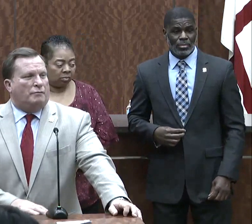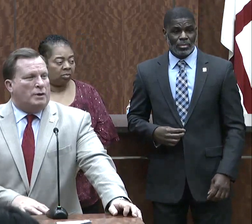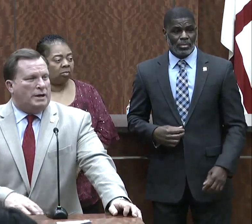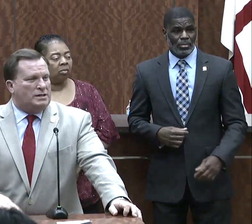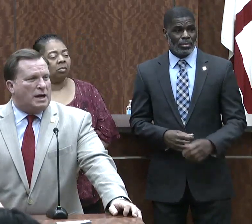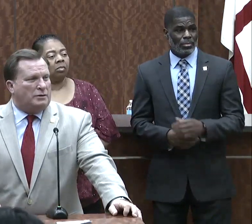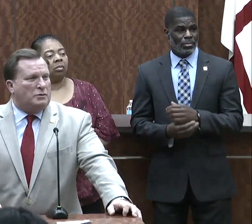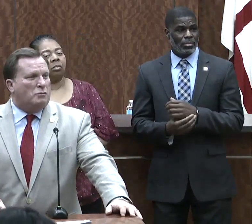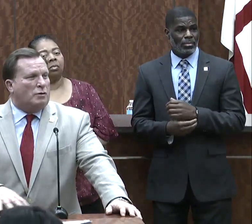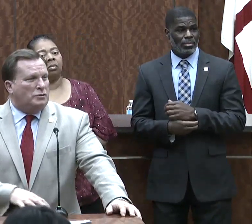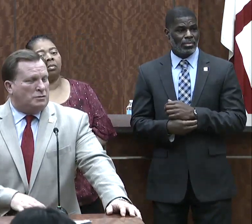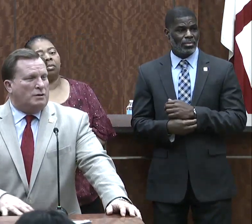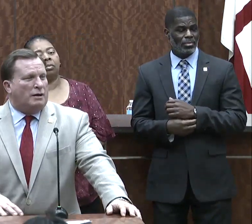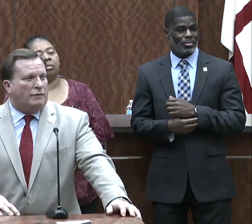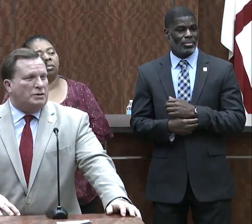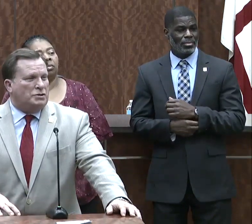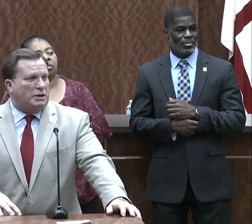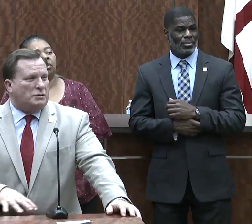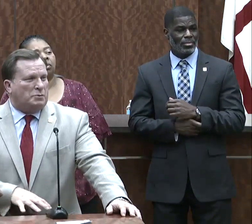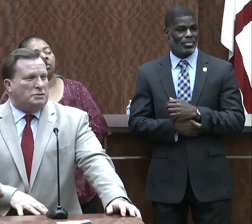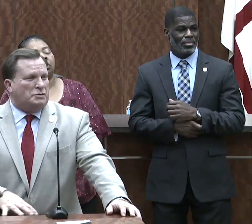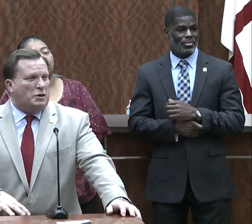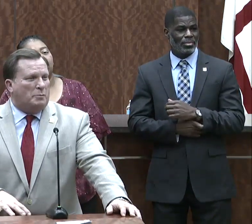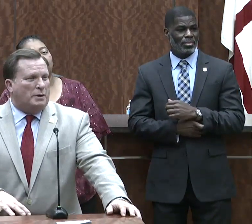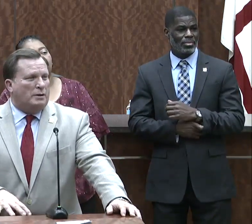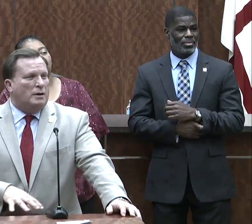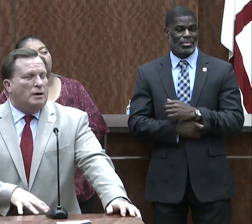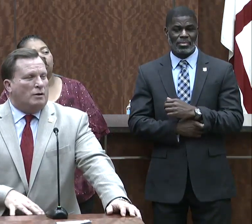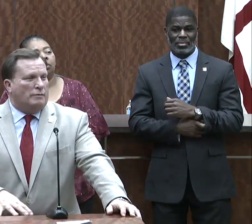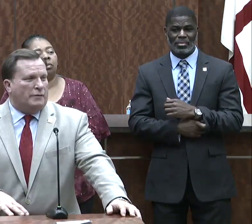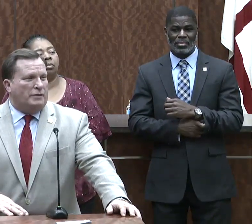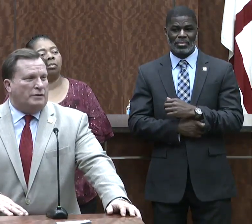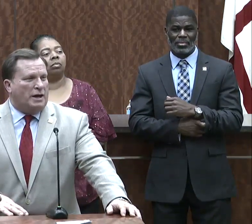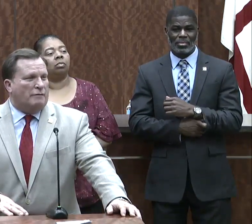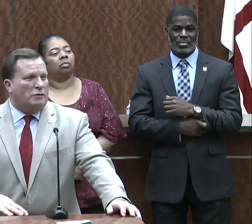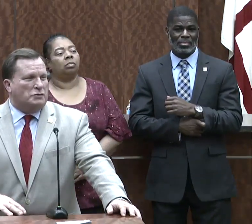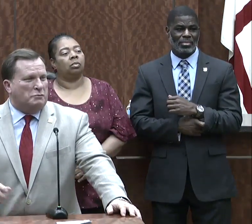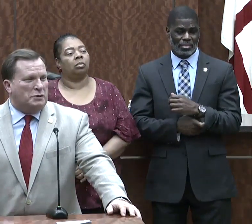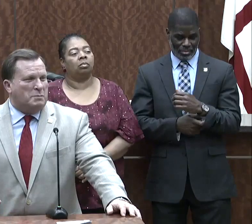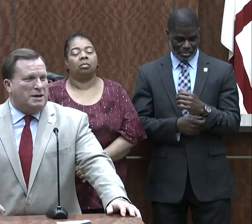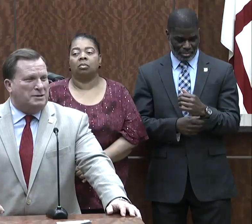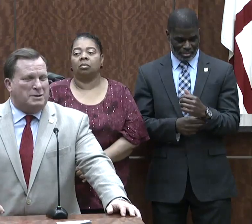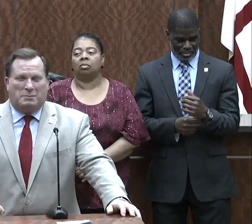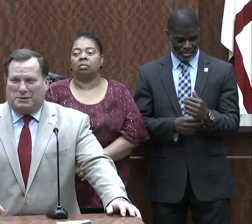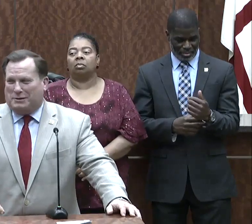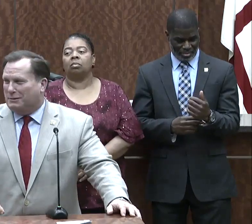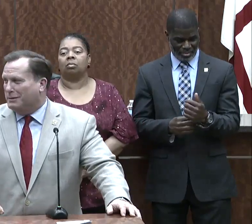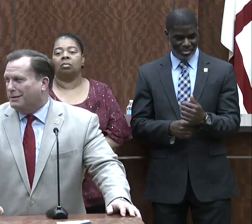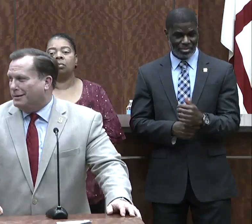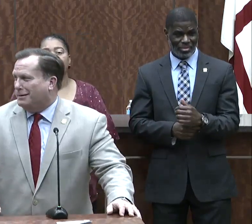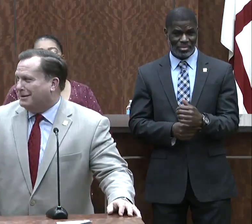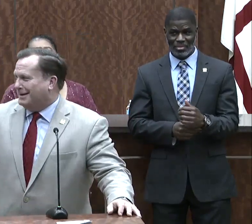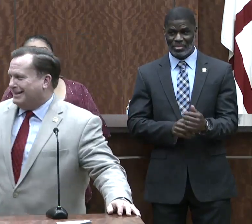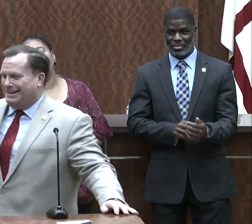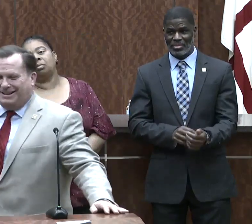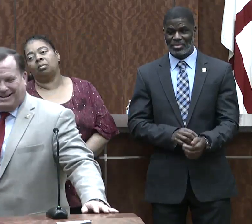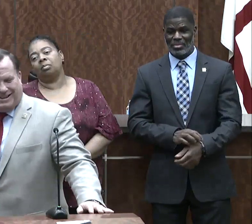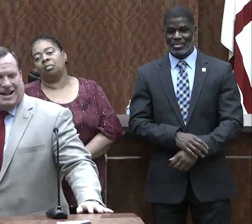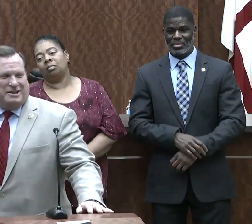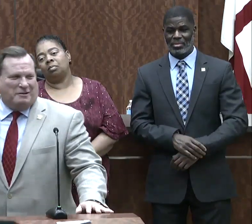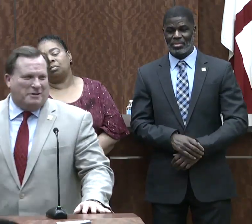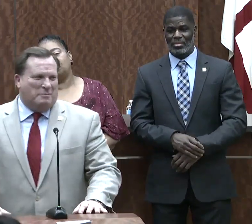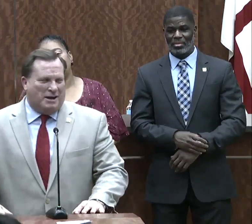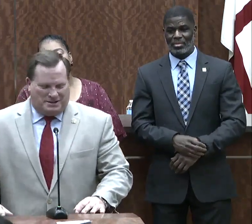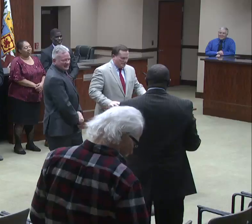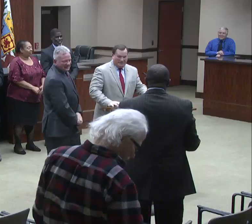Marty, before he gets out the door, you still got a vice chair's position open in 150th anniversary. Rich may need something to do.